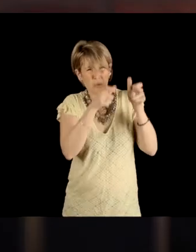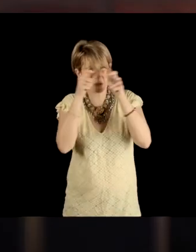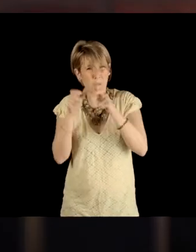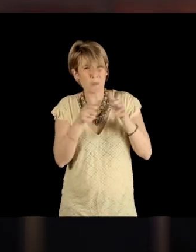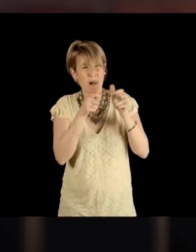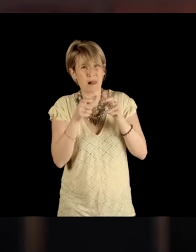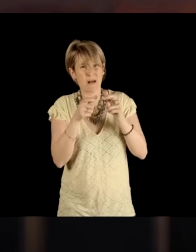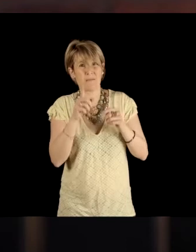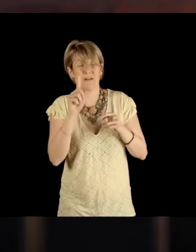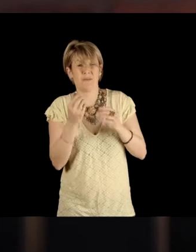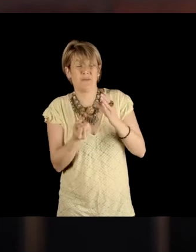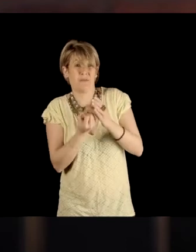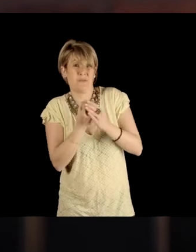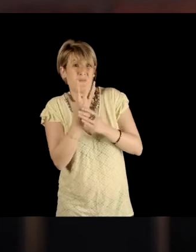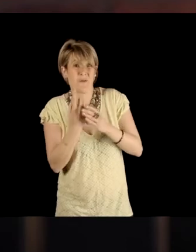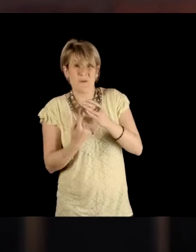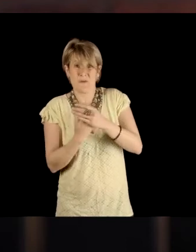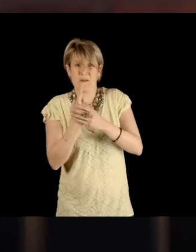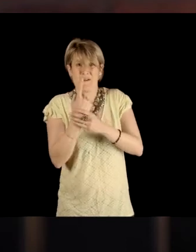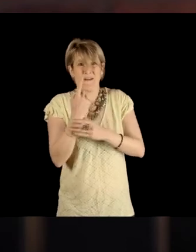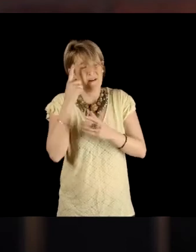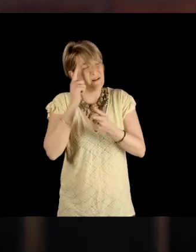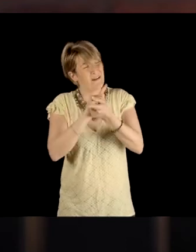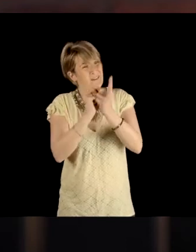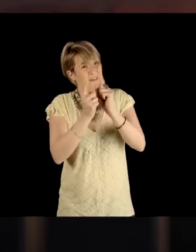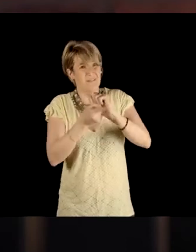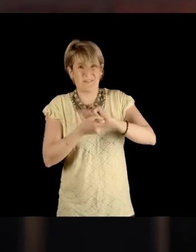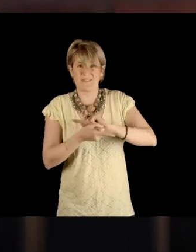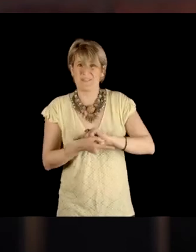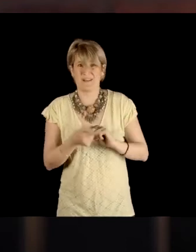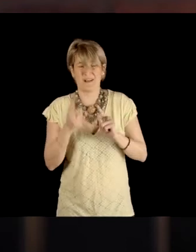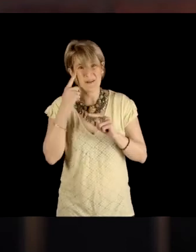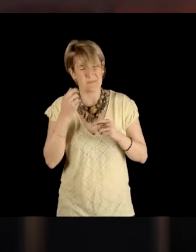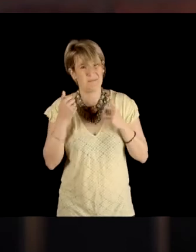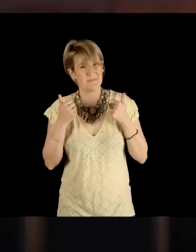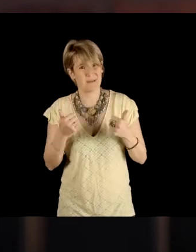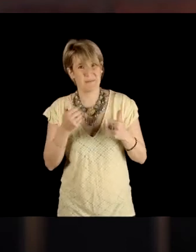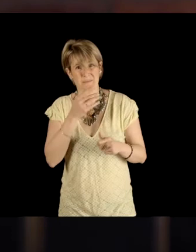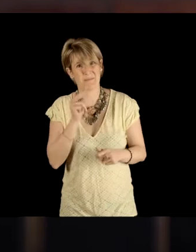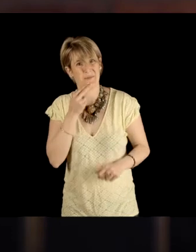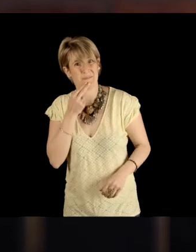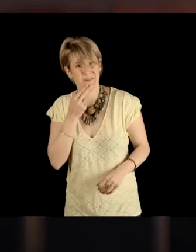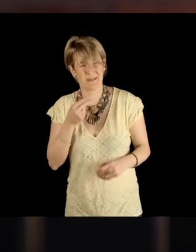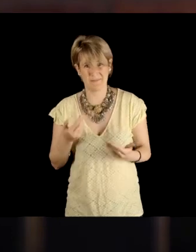Just like meditation, we close our eyes very gently.